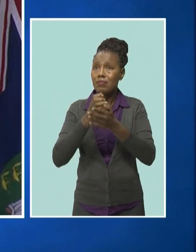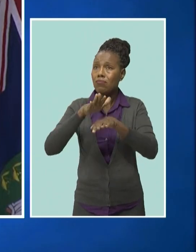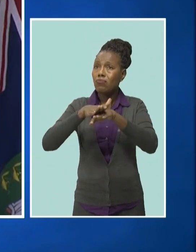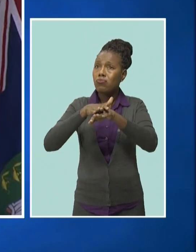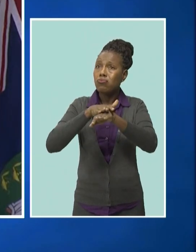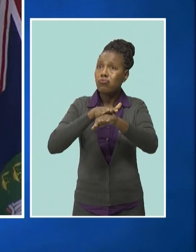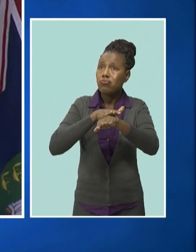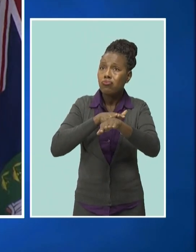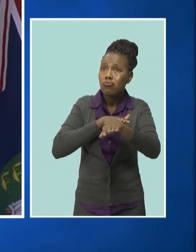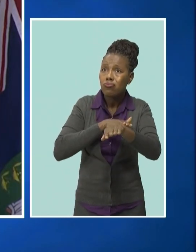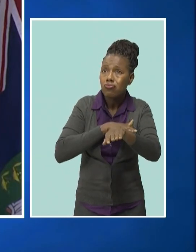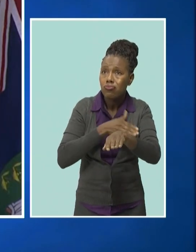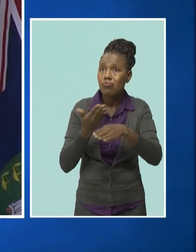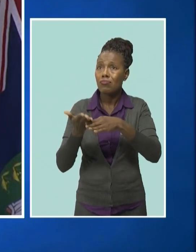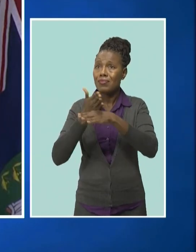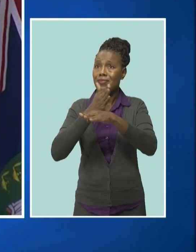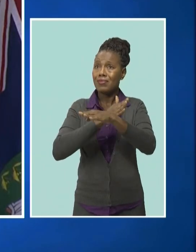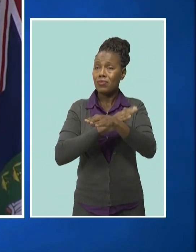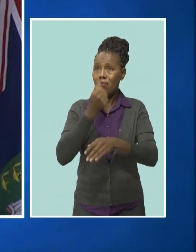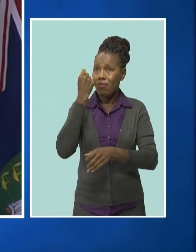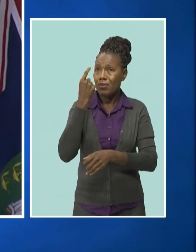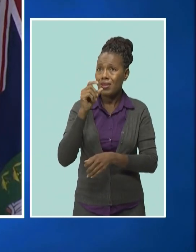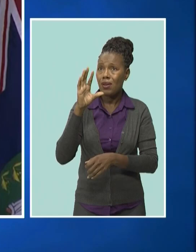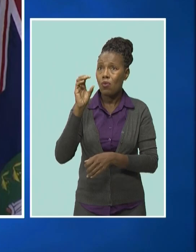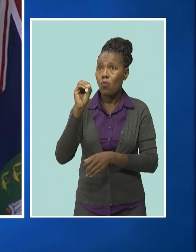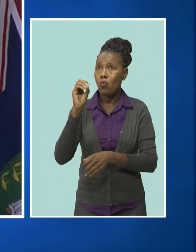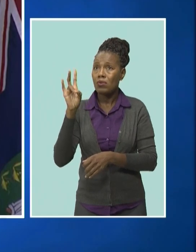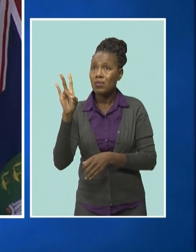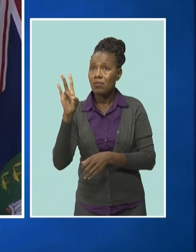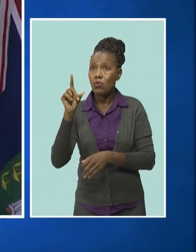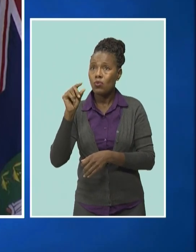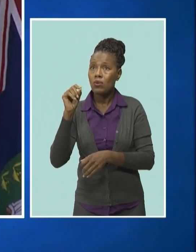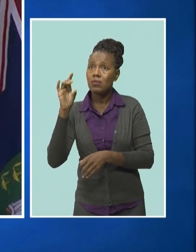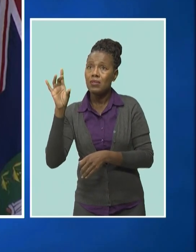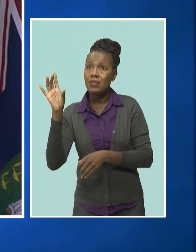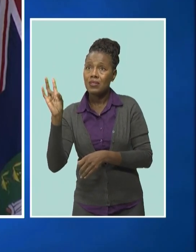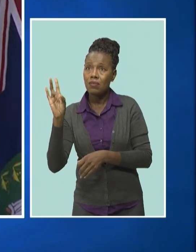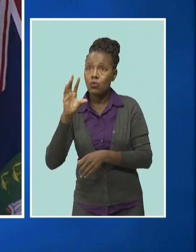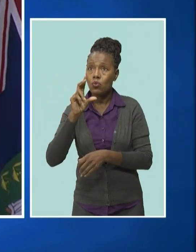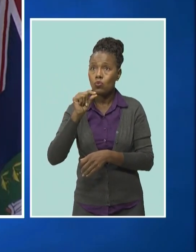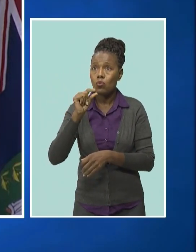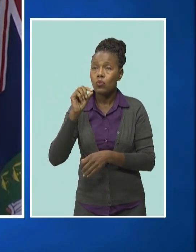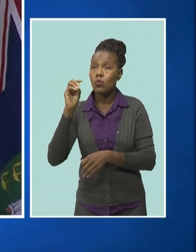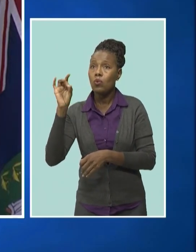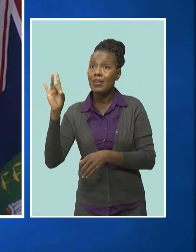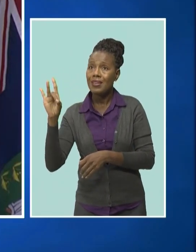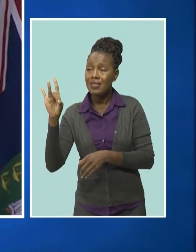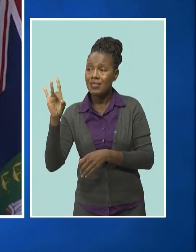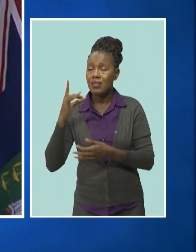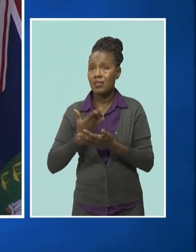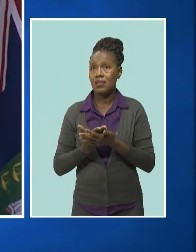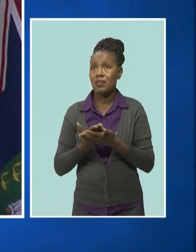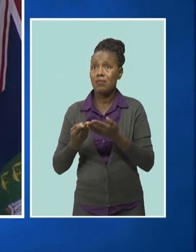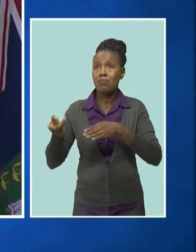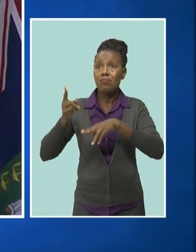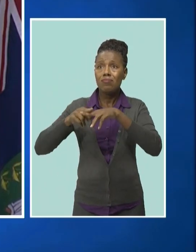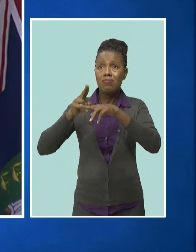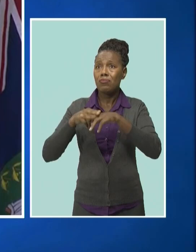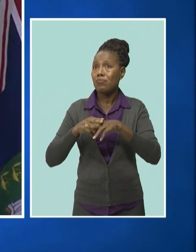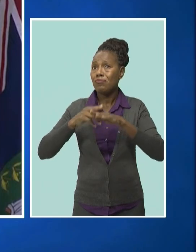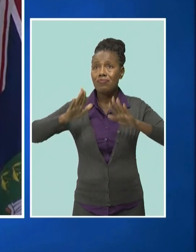still recovering from the 07-08 economic crisis because we are not generating the professional skills, we're not generating